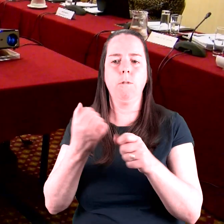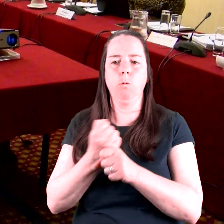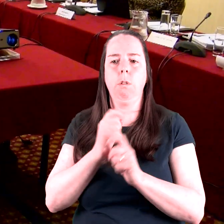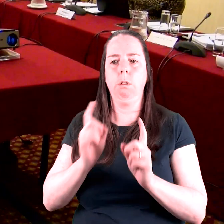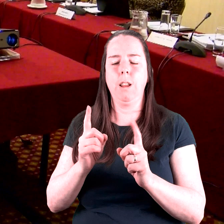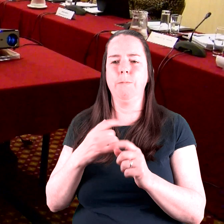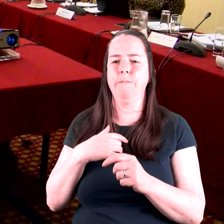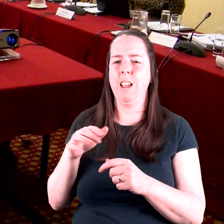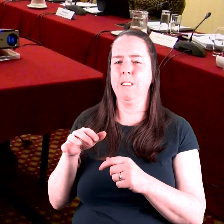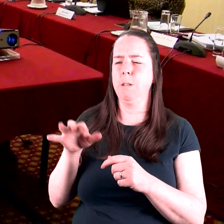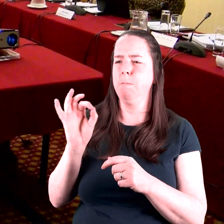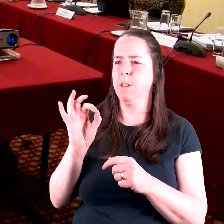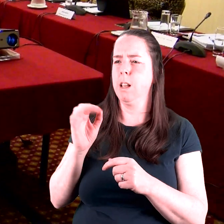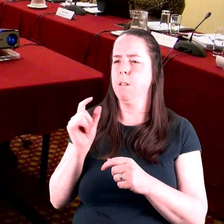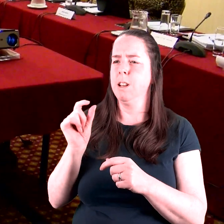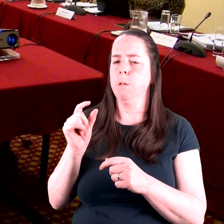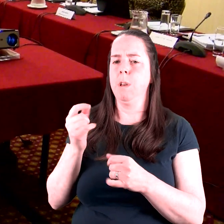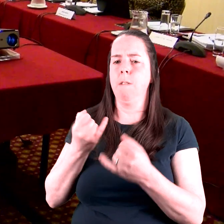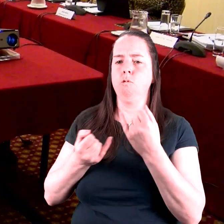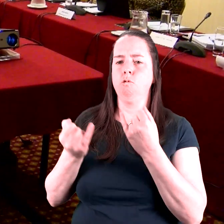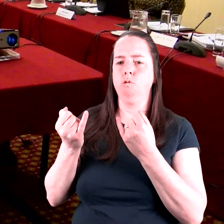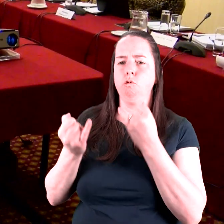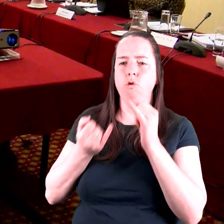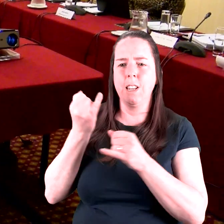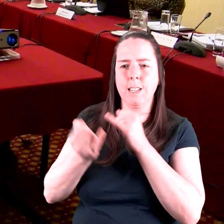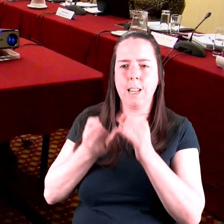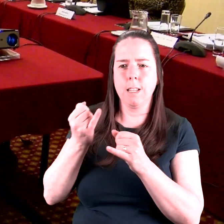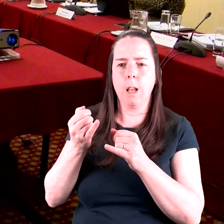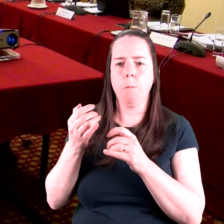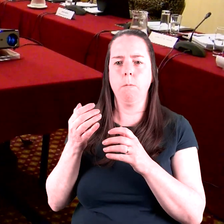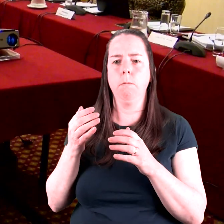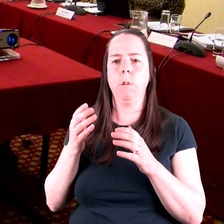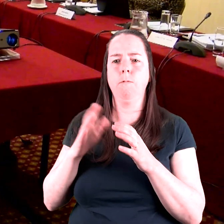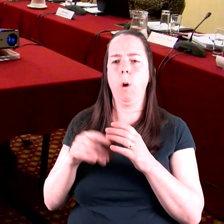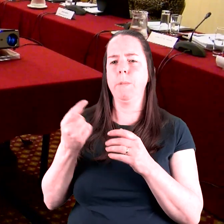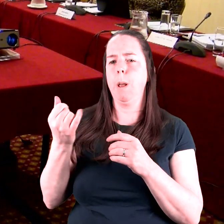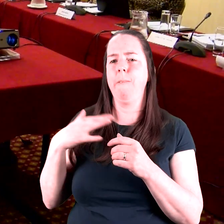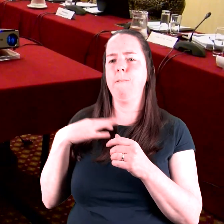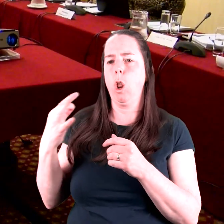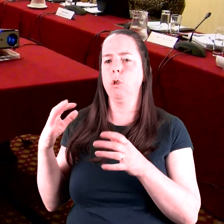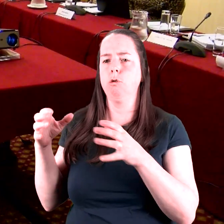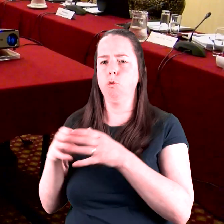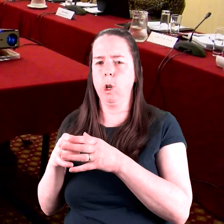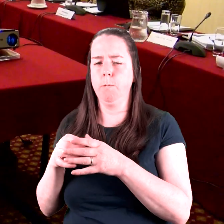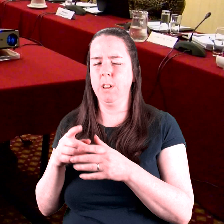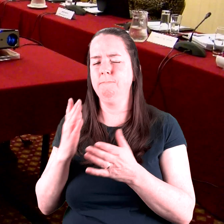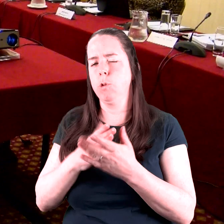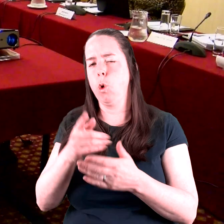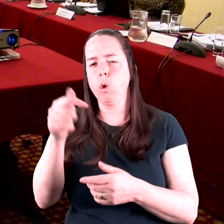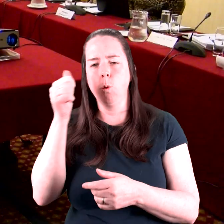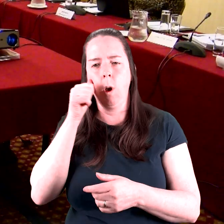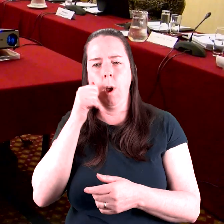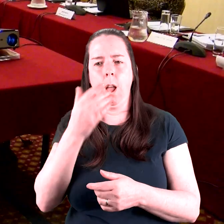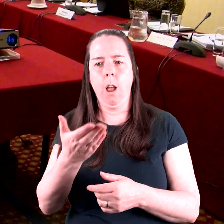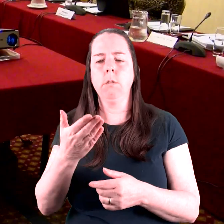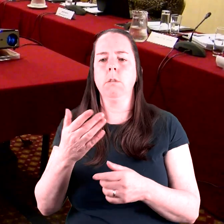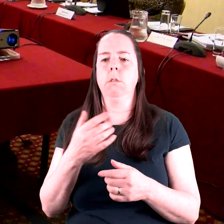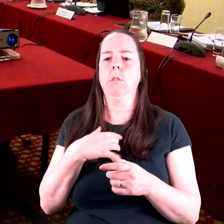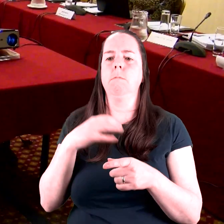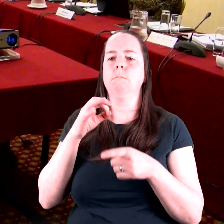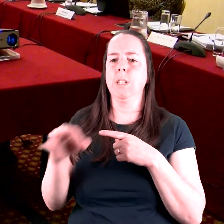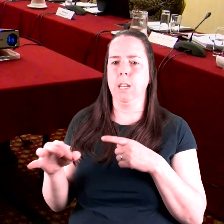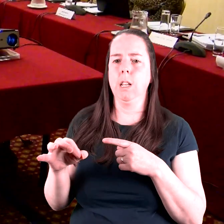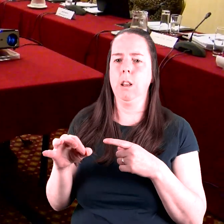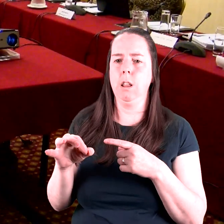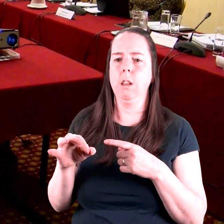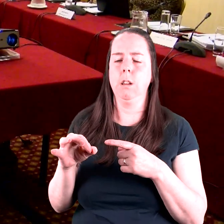well done for doing that. I did pick up a little bit of criticism from some of the voluntary groups, which I'm sure